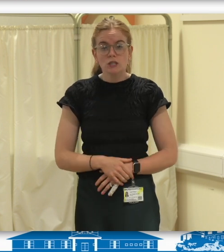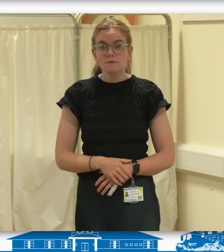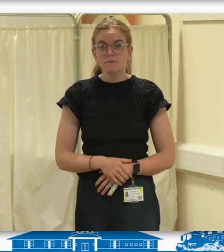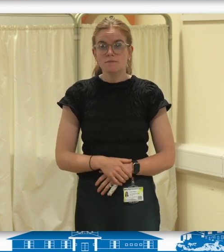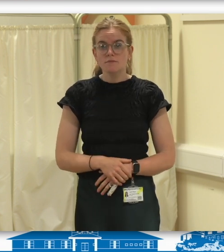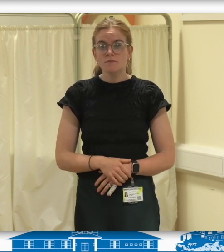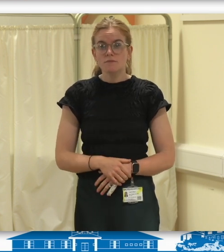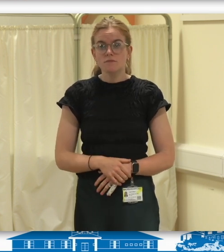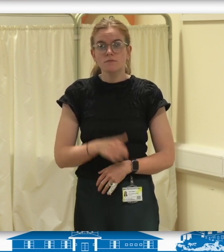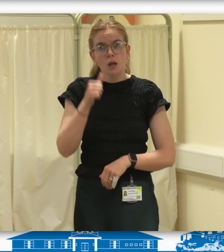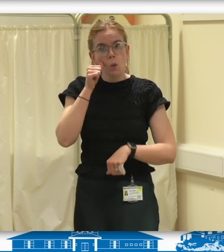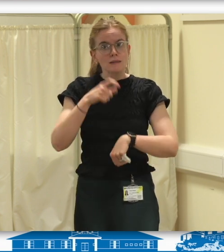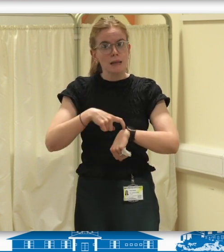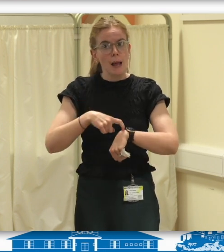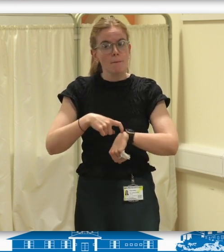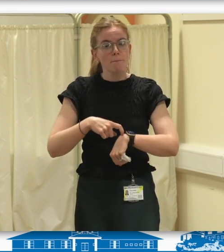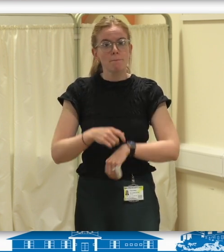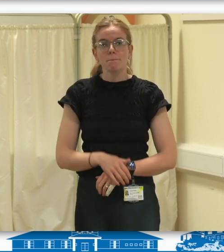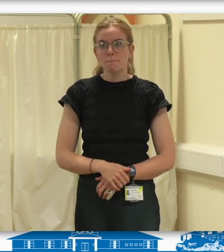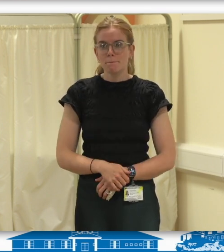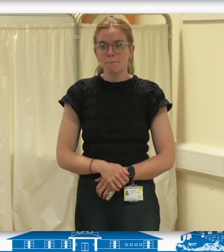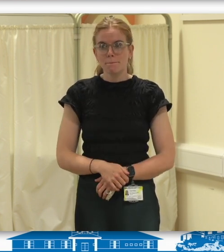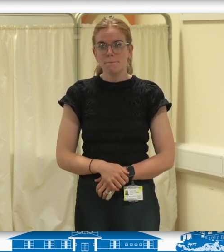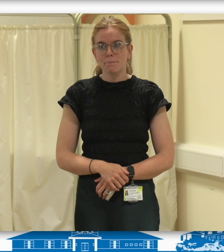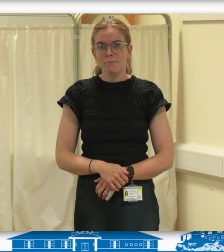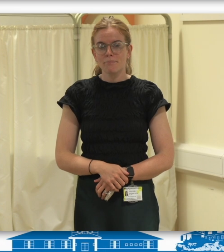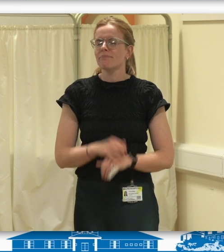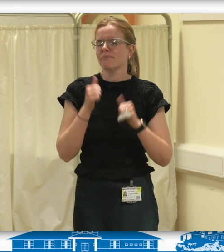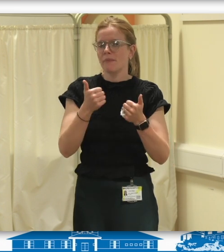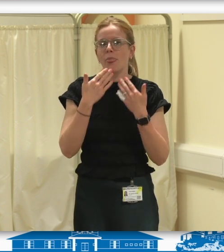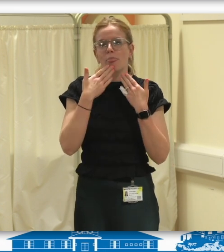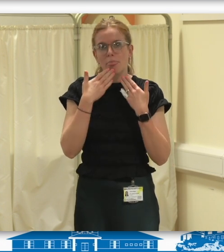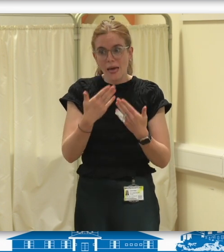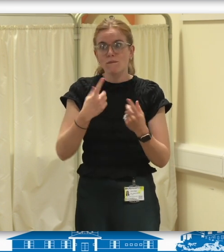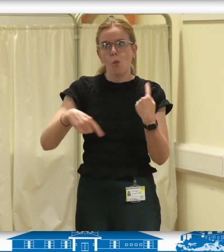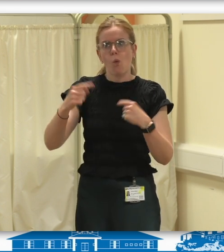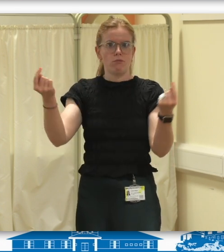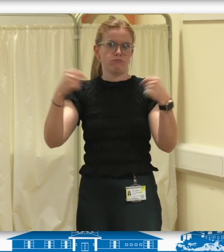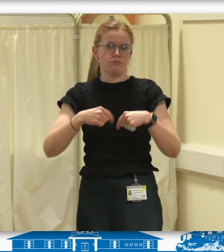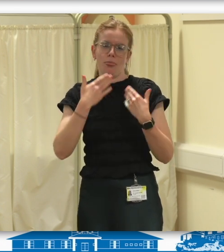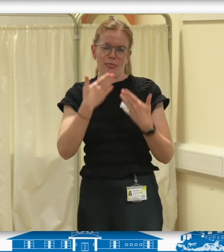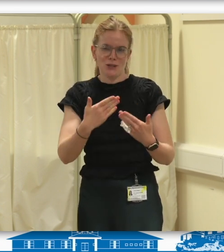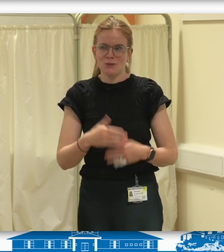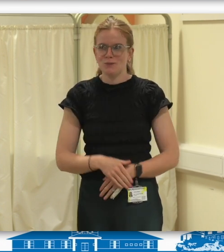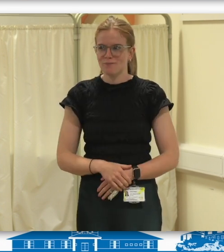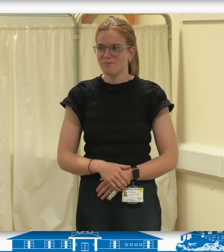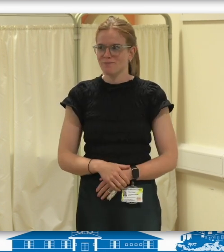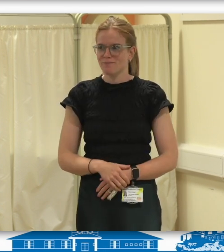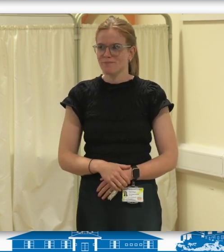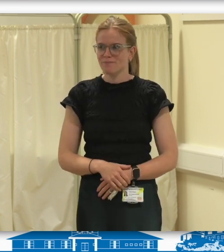Just conscious of the time, but I think we've reached the end of the questions, have we? Lay